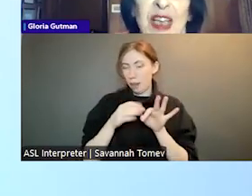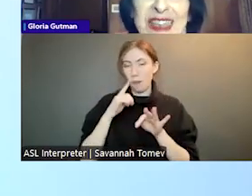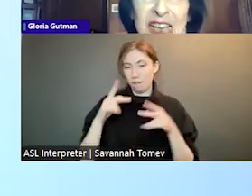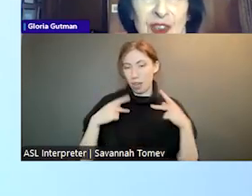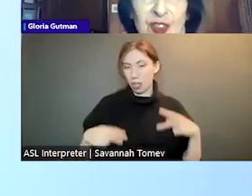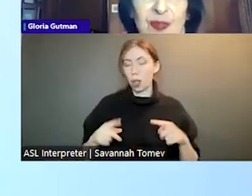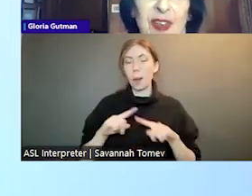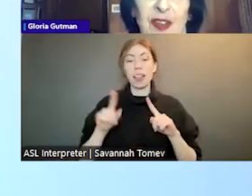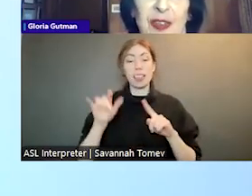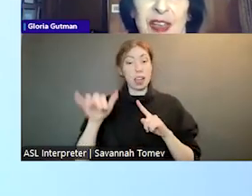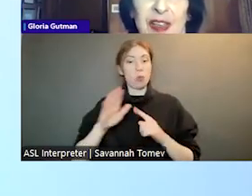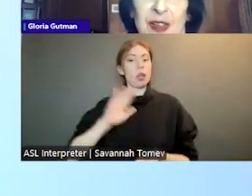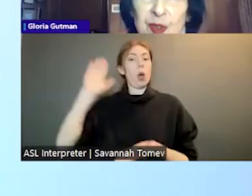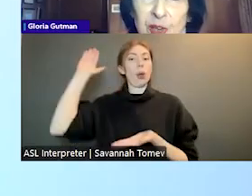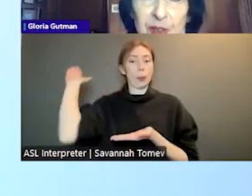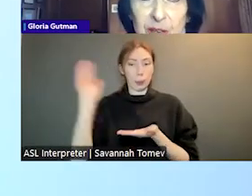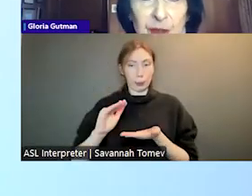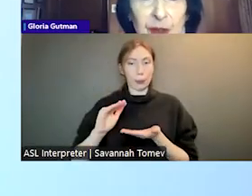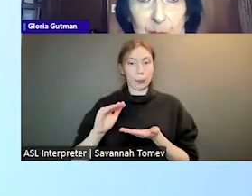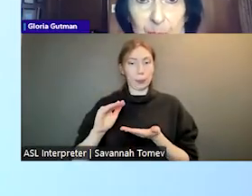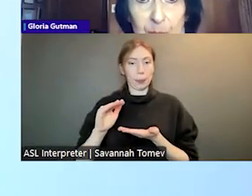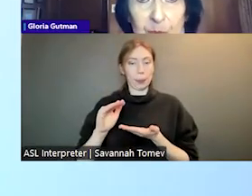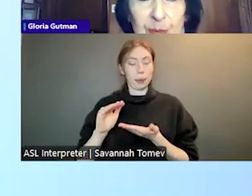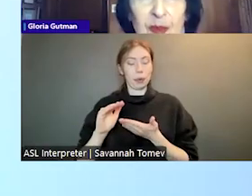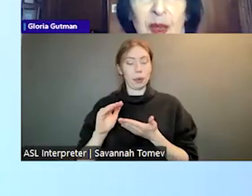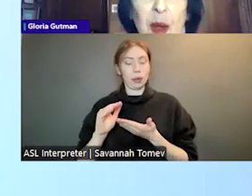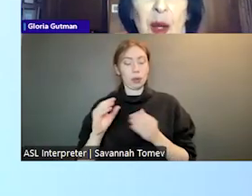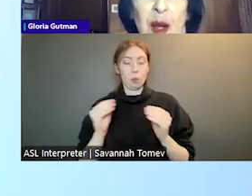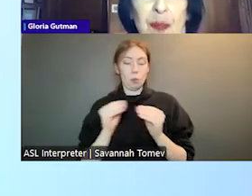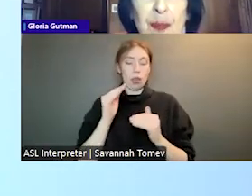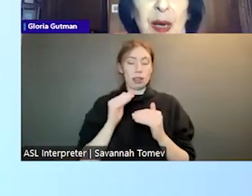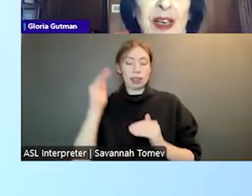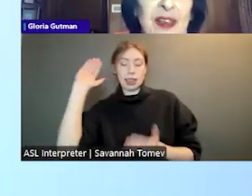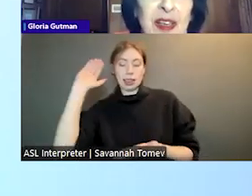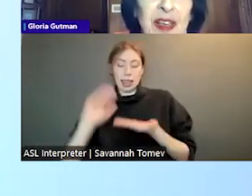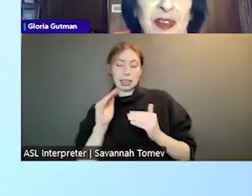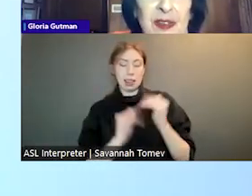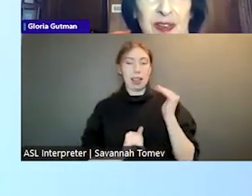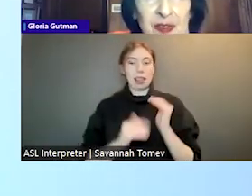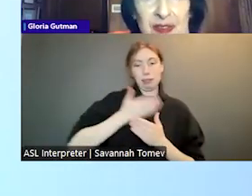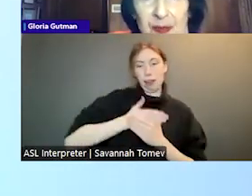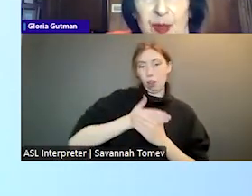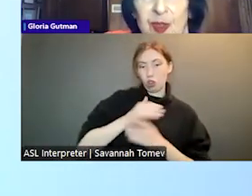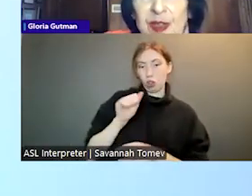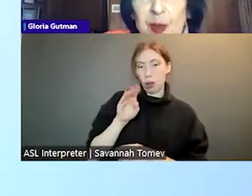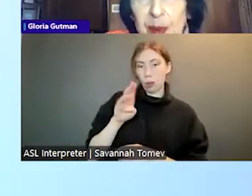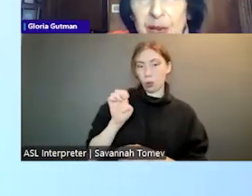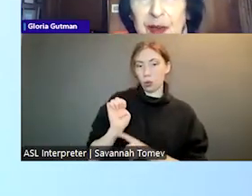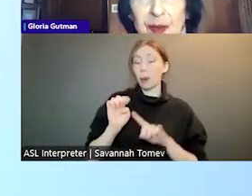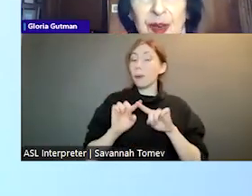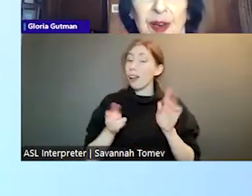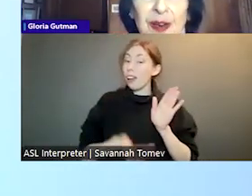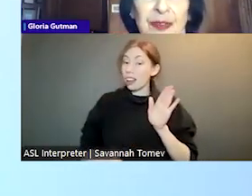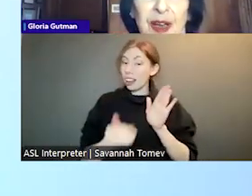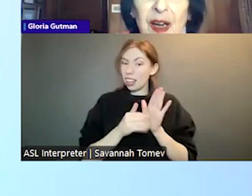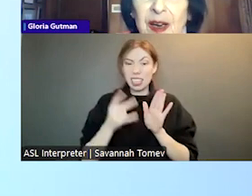much less than psychological abuse. But again, we see this